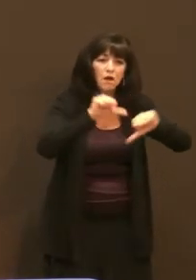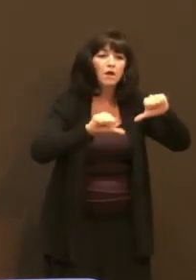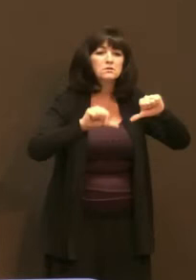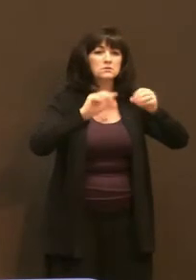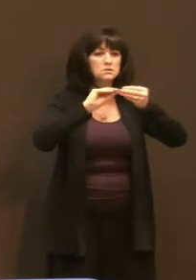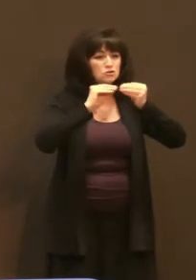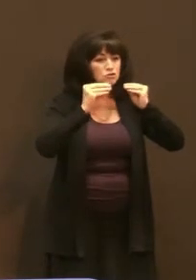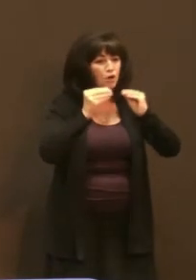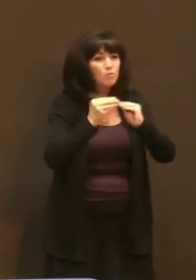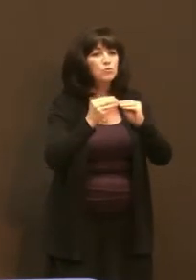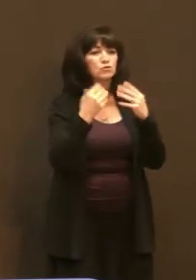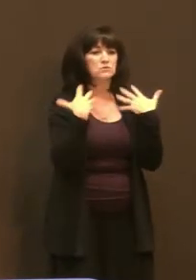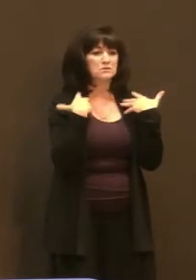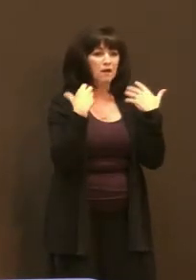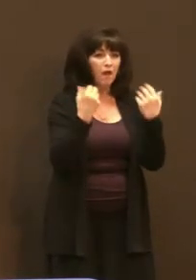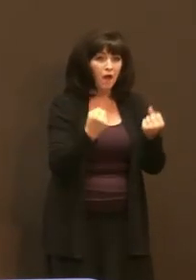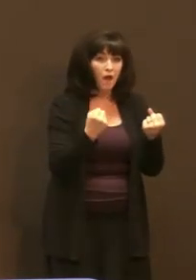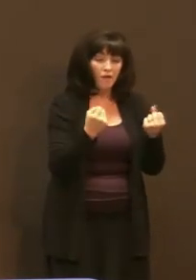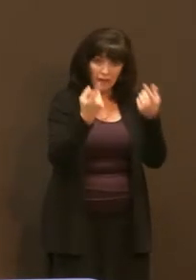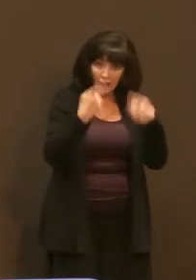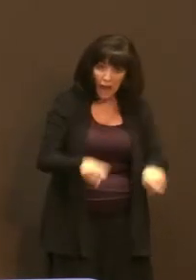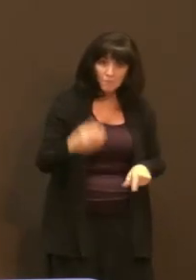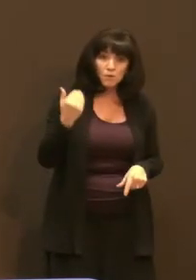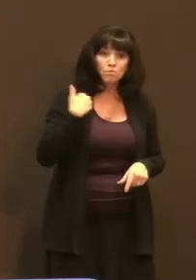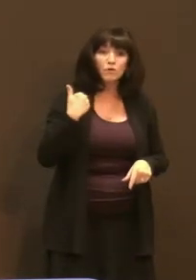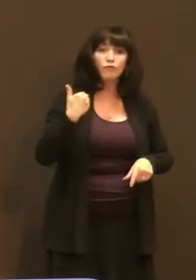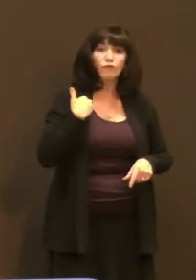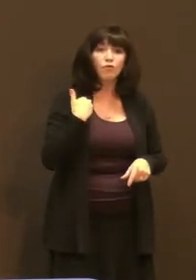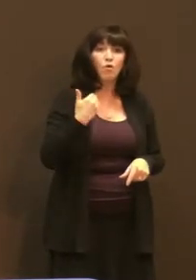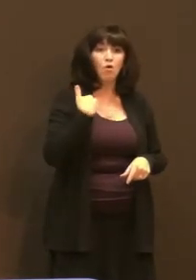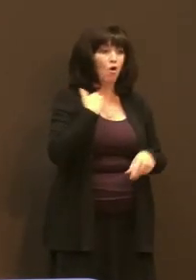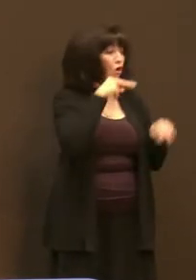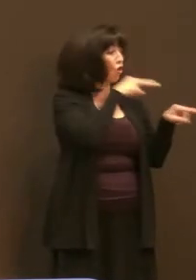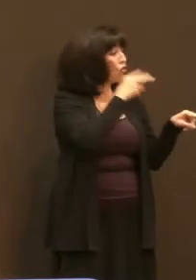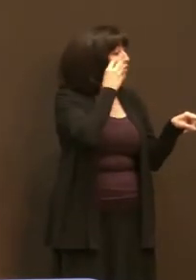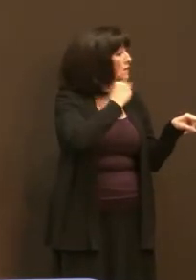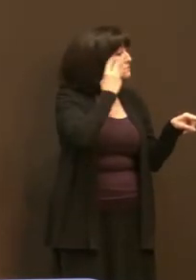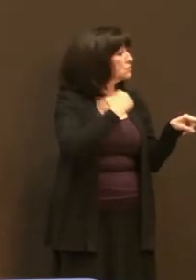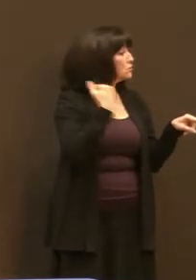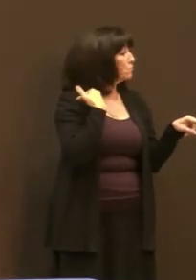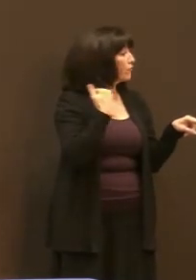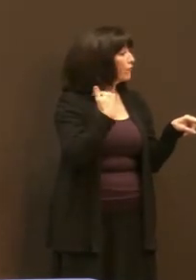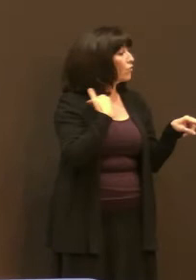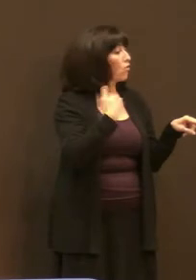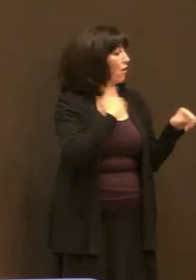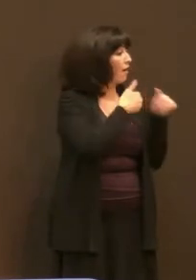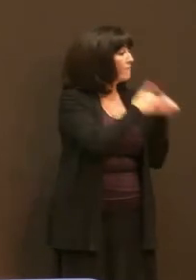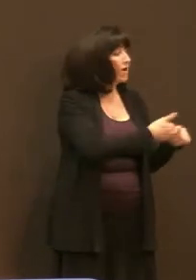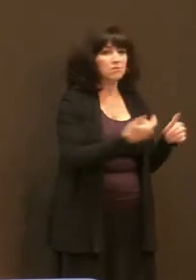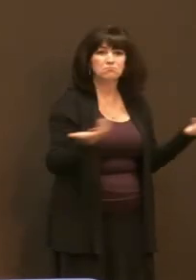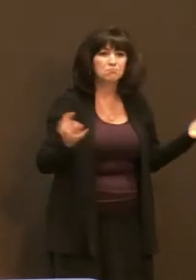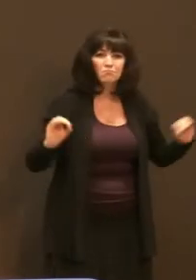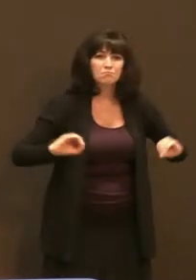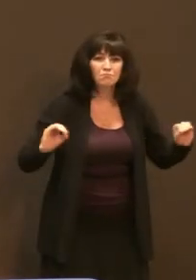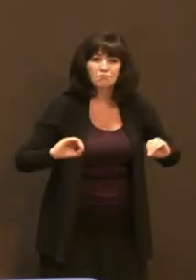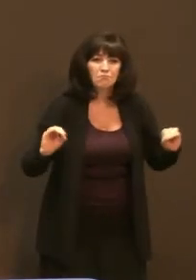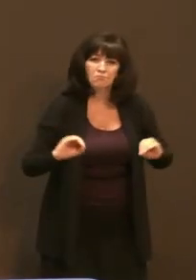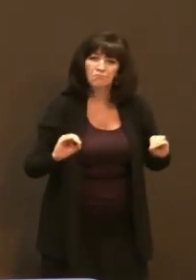uncharted territory for all of us. And we're going to work together with our federal partners in doing that.